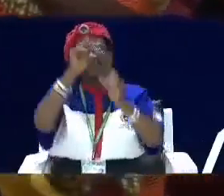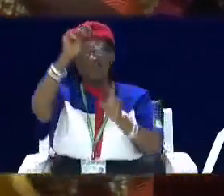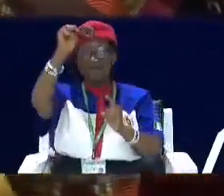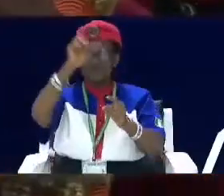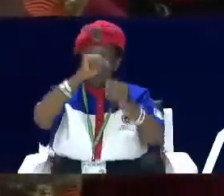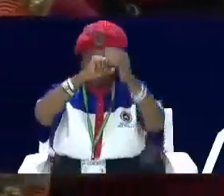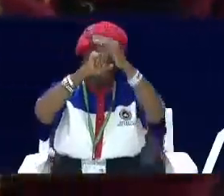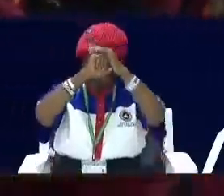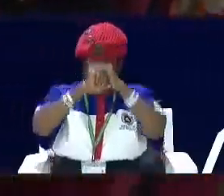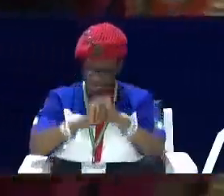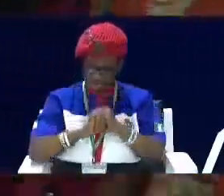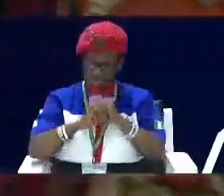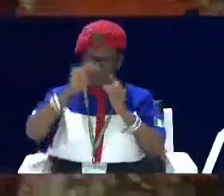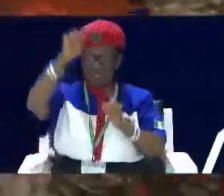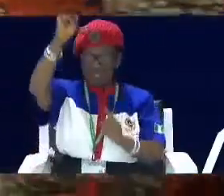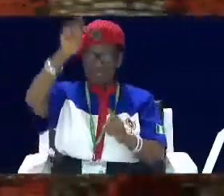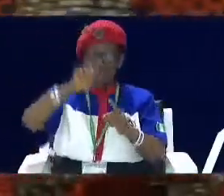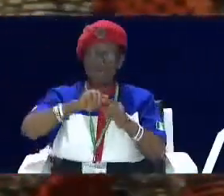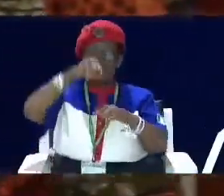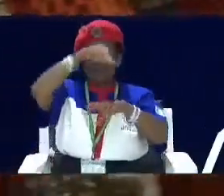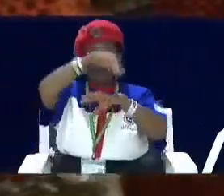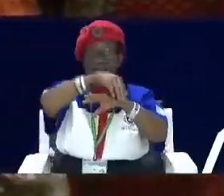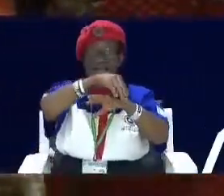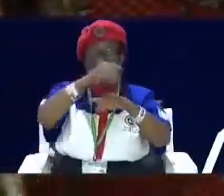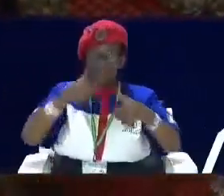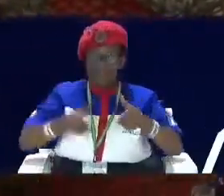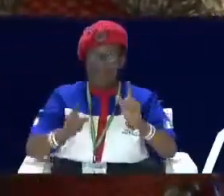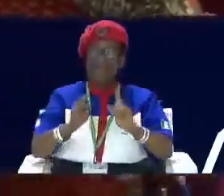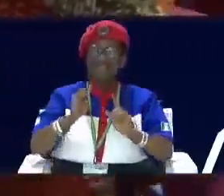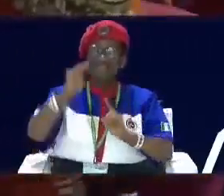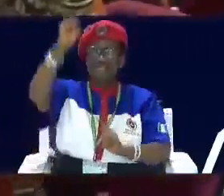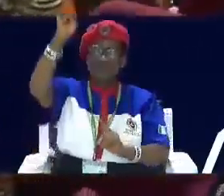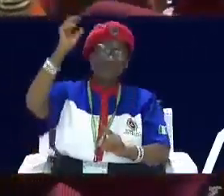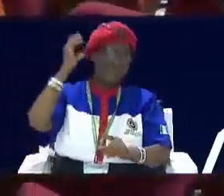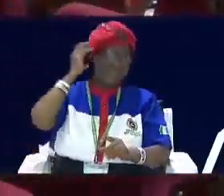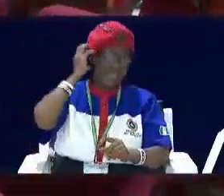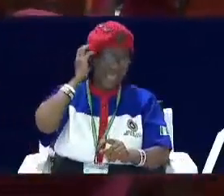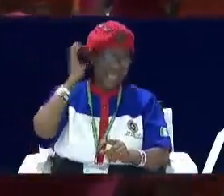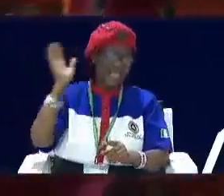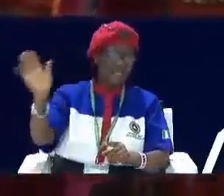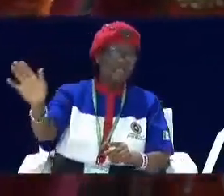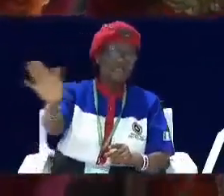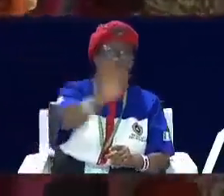Worship Him tonight, let Him hear your voice. Just if fun lale je ko gbo ohun re.